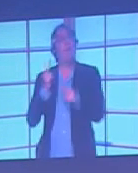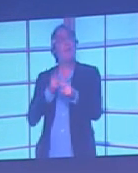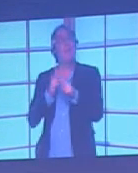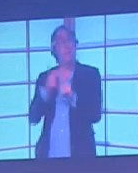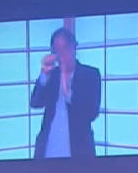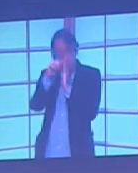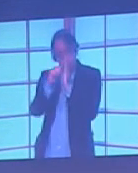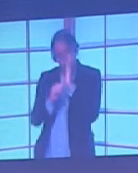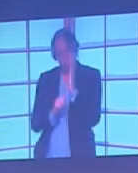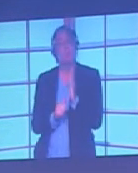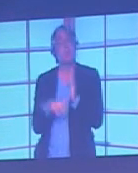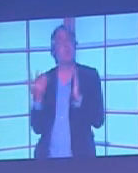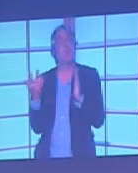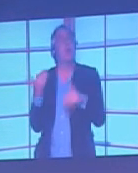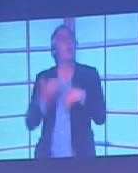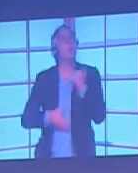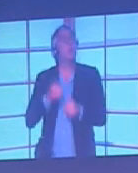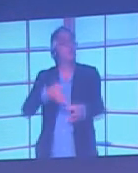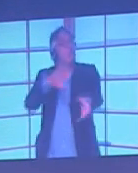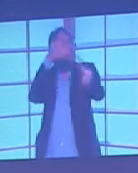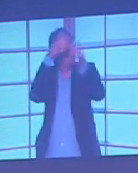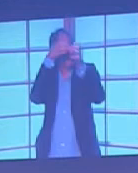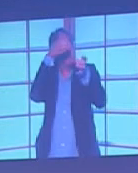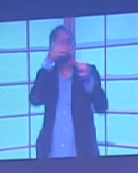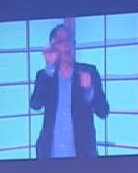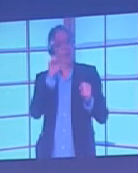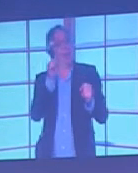around Europe can talk to one another. We will